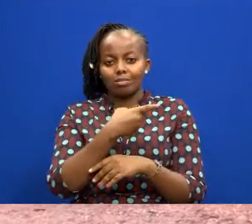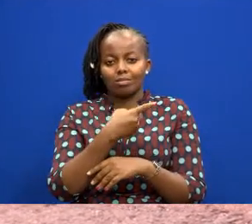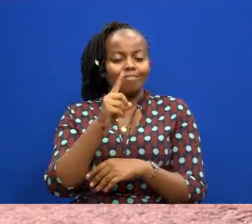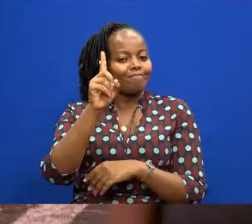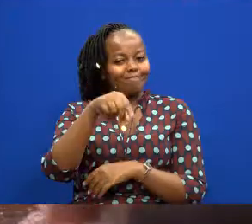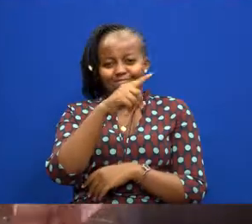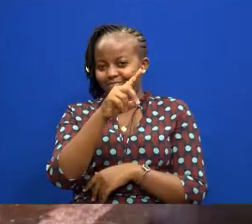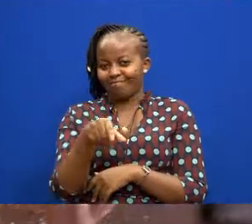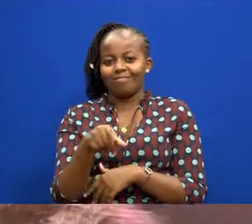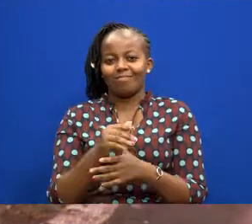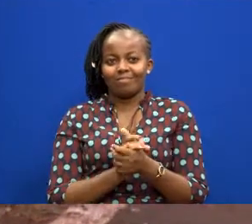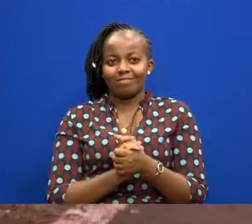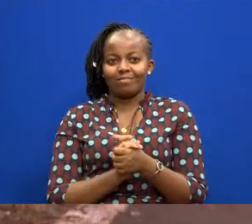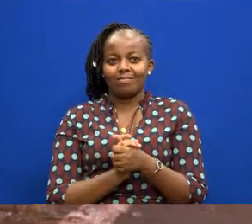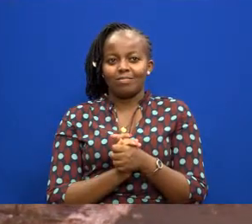bunt.